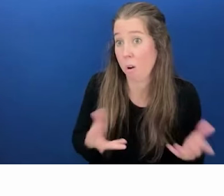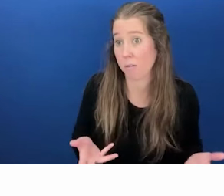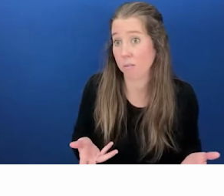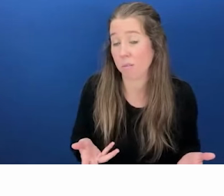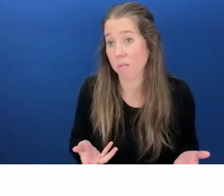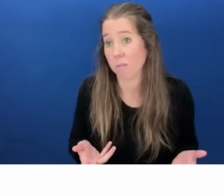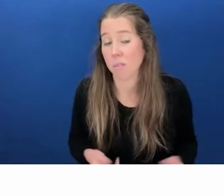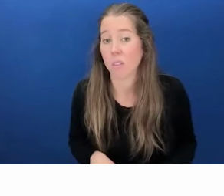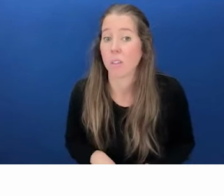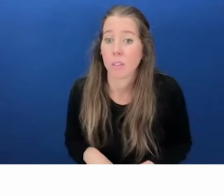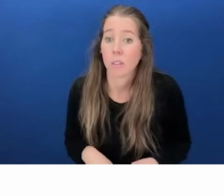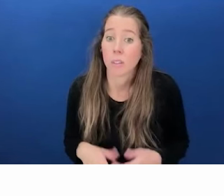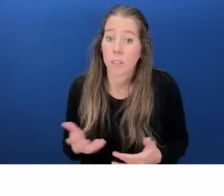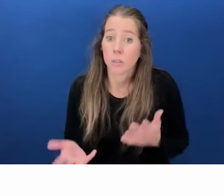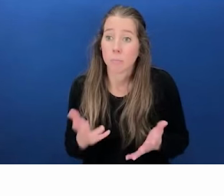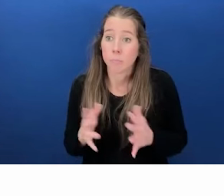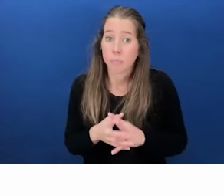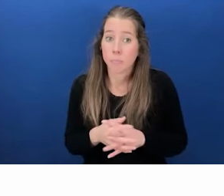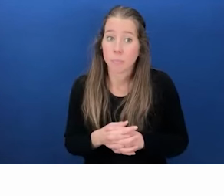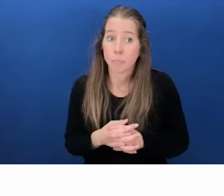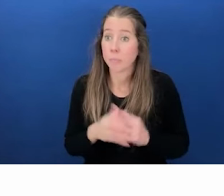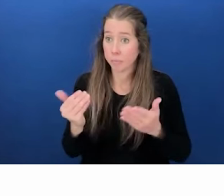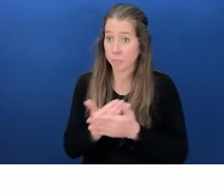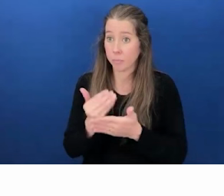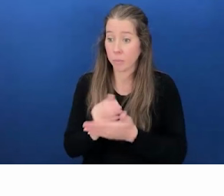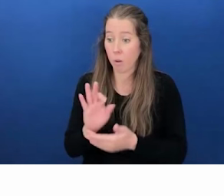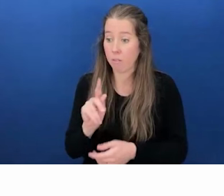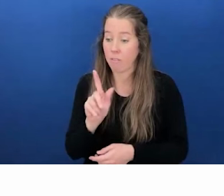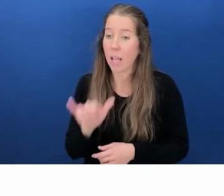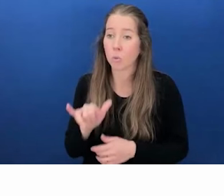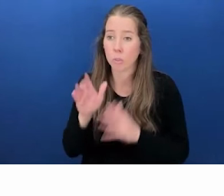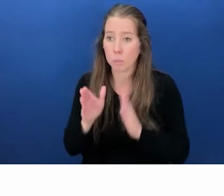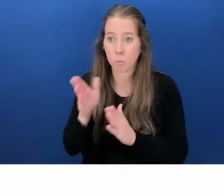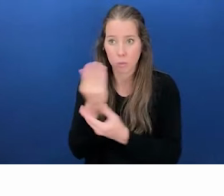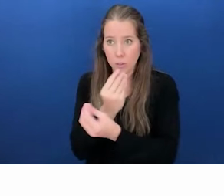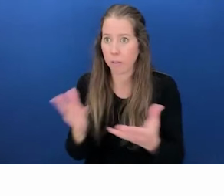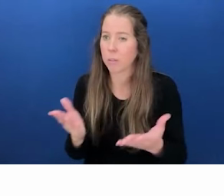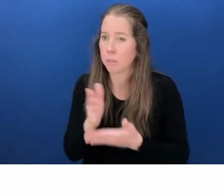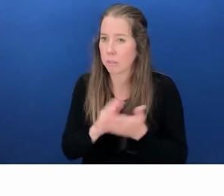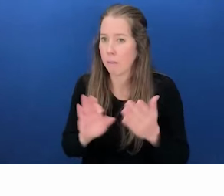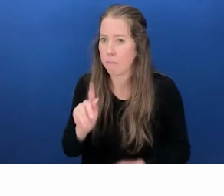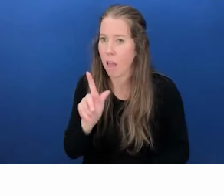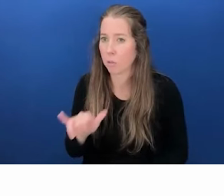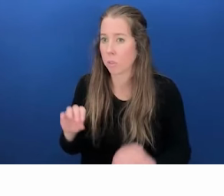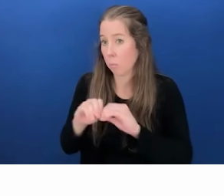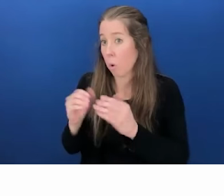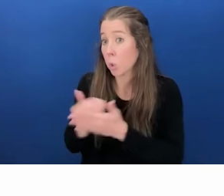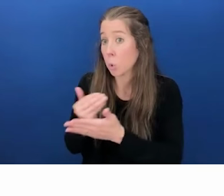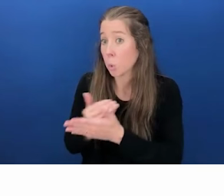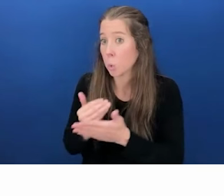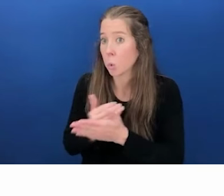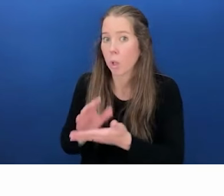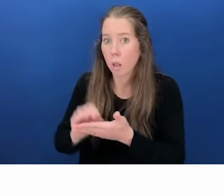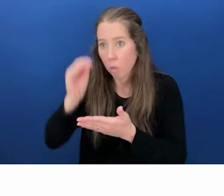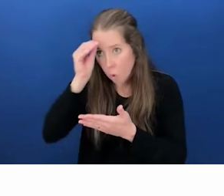so as any new faculty member will tell you, and there's a couple of faculty who are fairly new here, learning all the